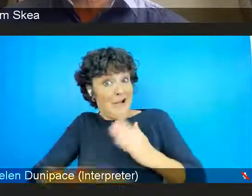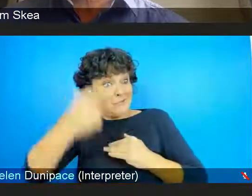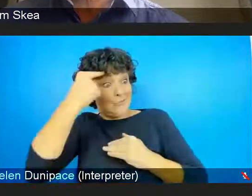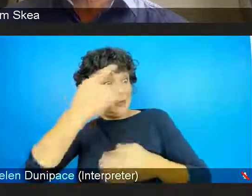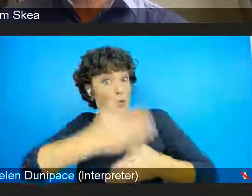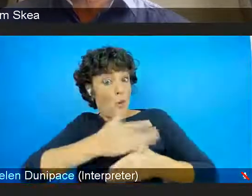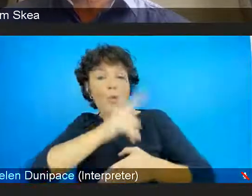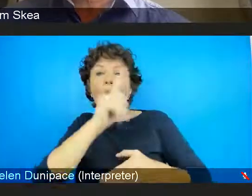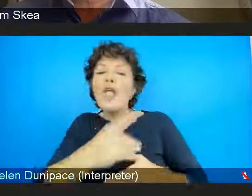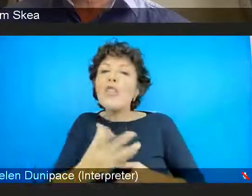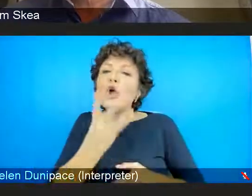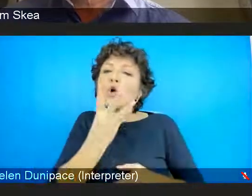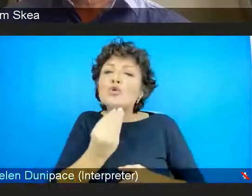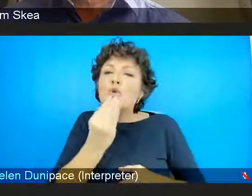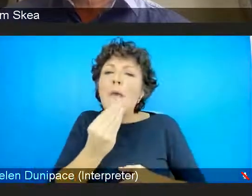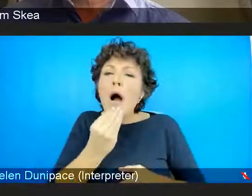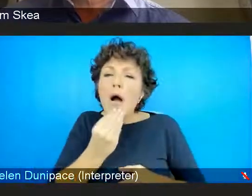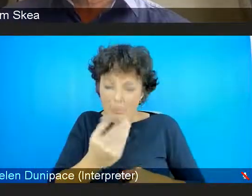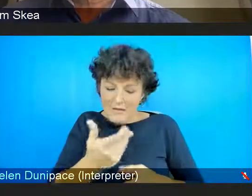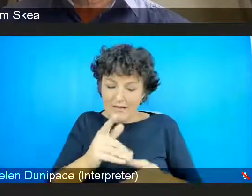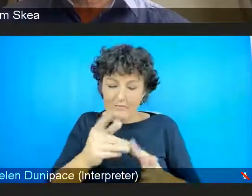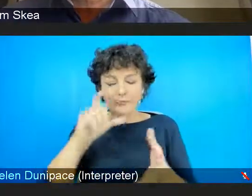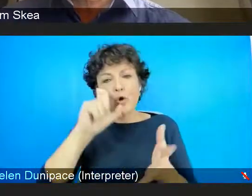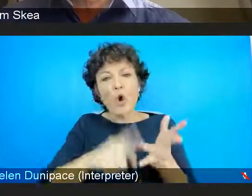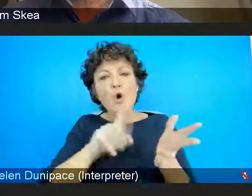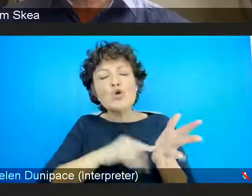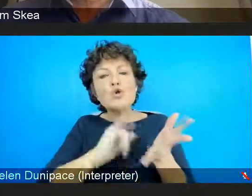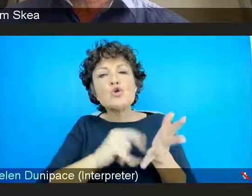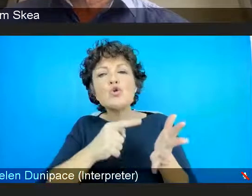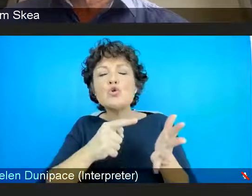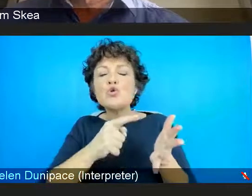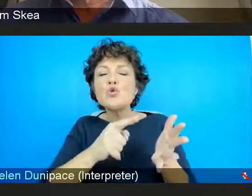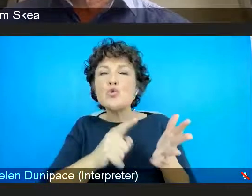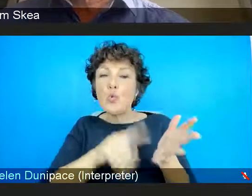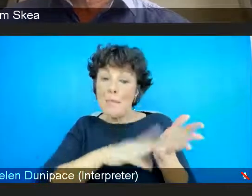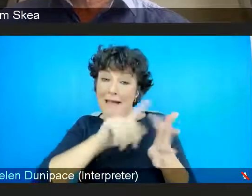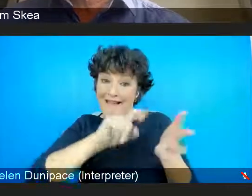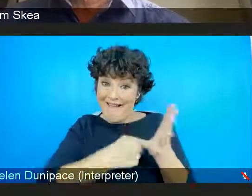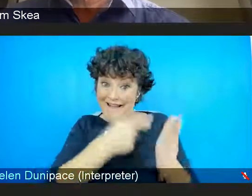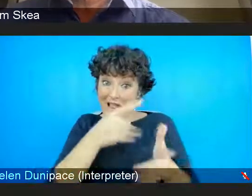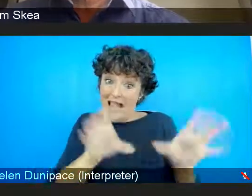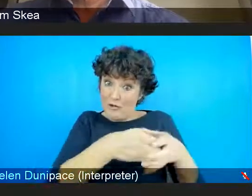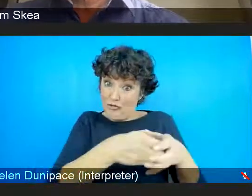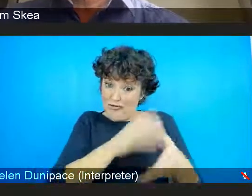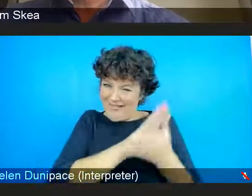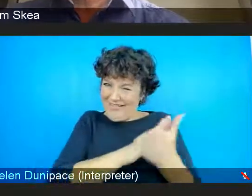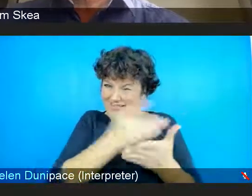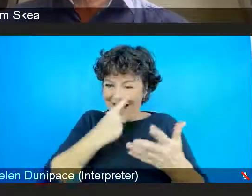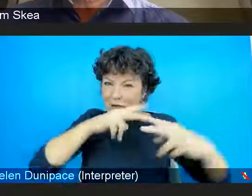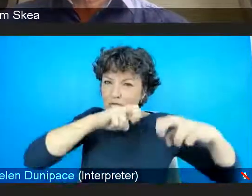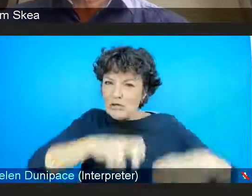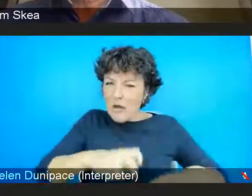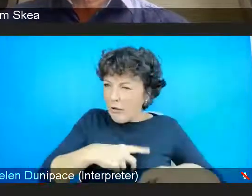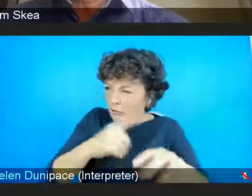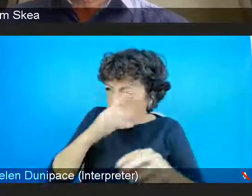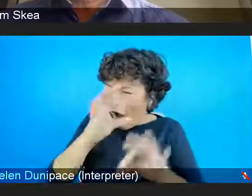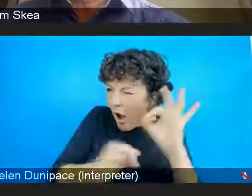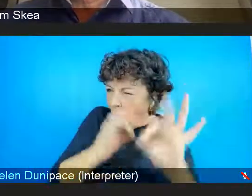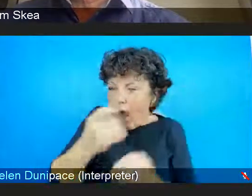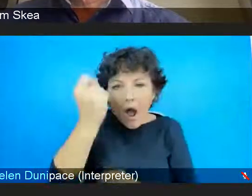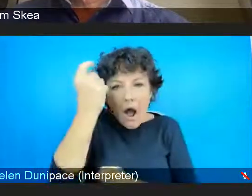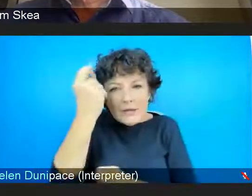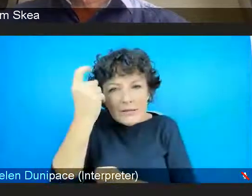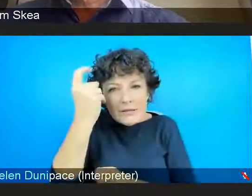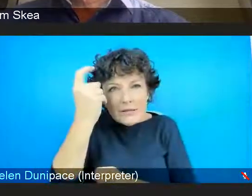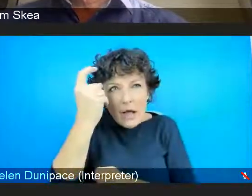to develop indicators that would help us understand better what the impact of policies are on particular